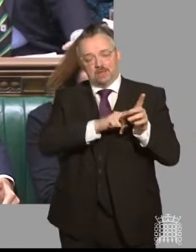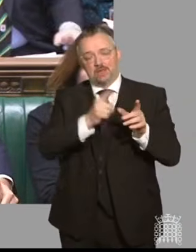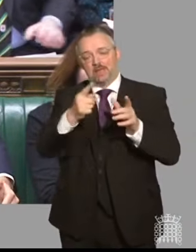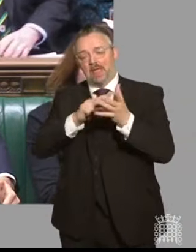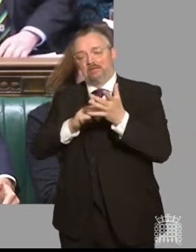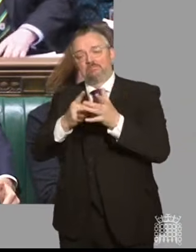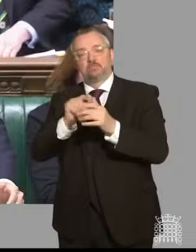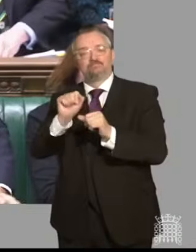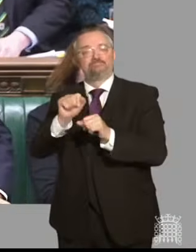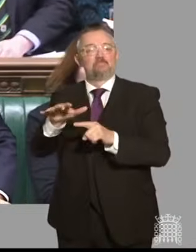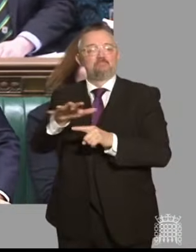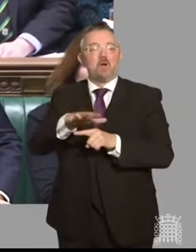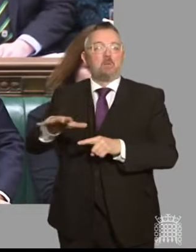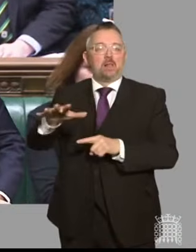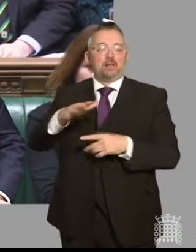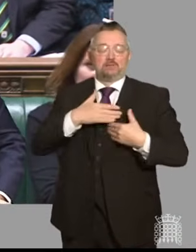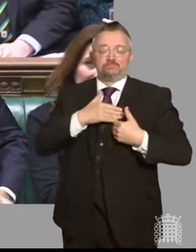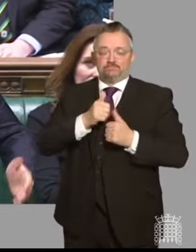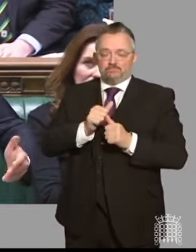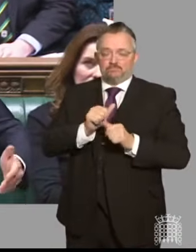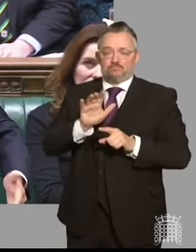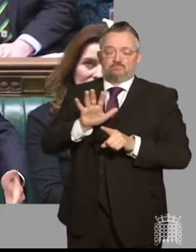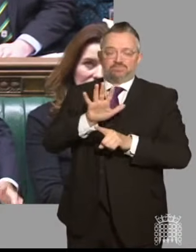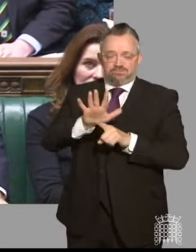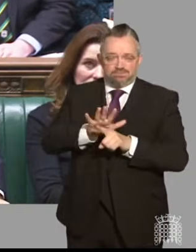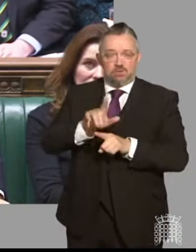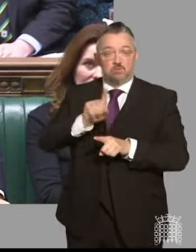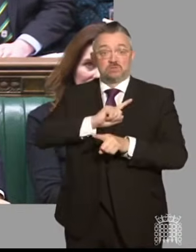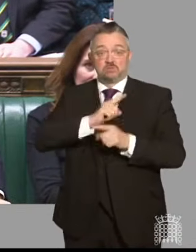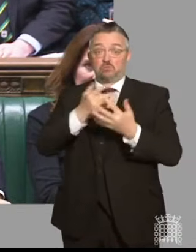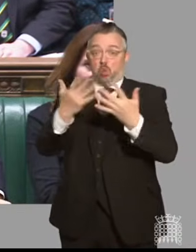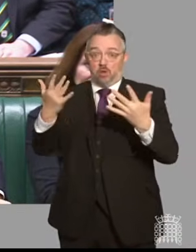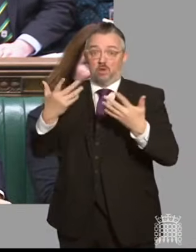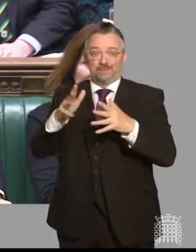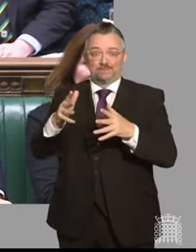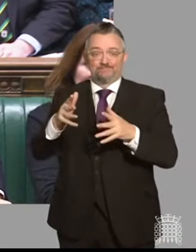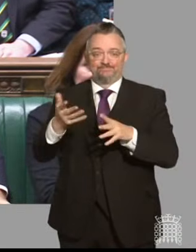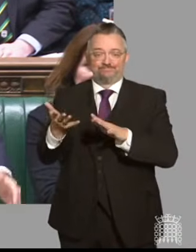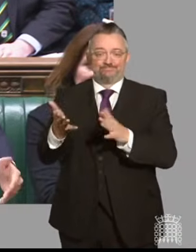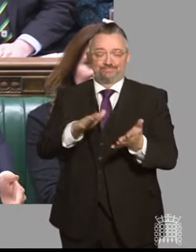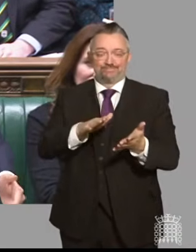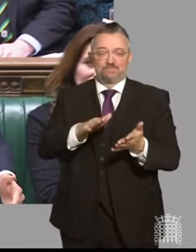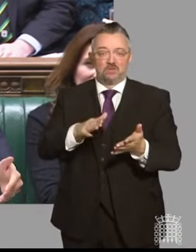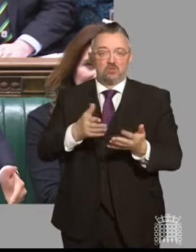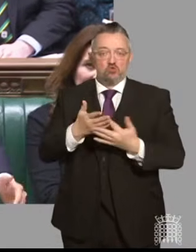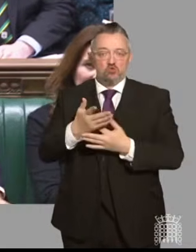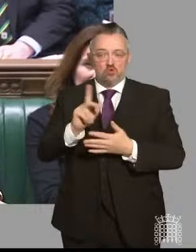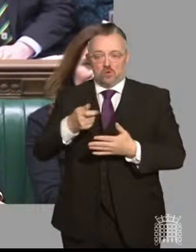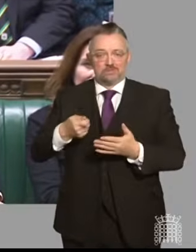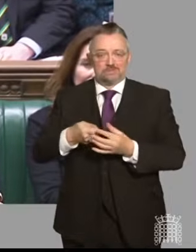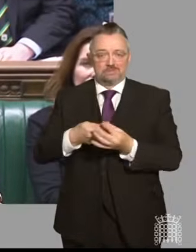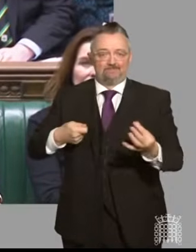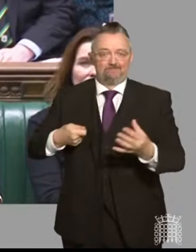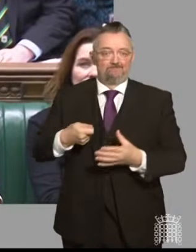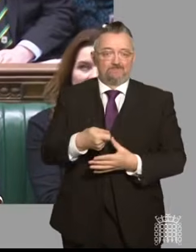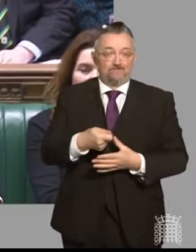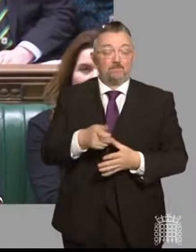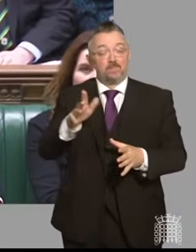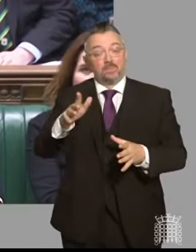been so tragically cut short by knife crime. We do have plans in place to cut knife crime, and they are working. We've confiscated